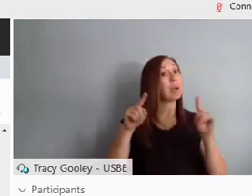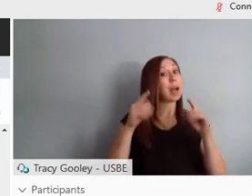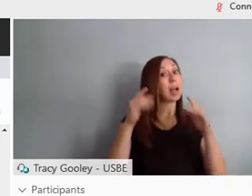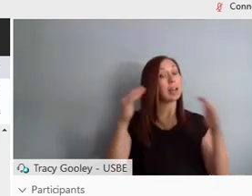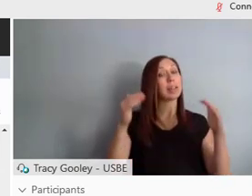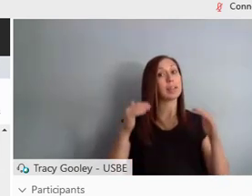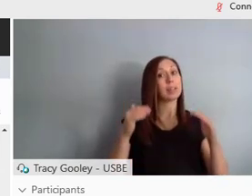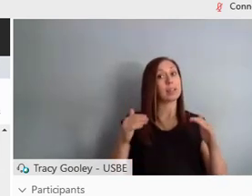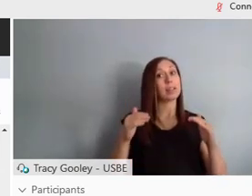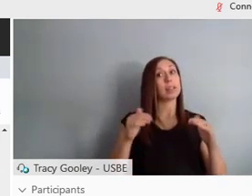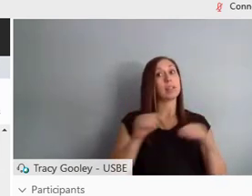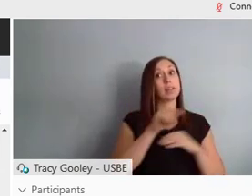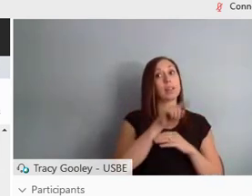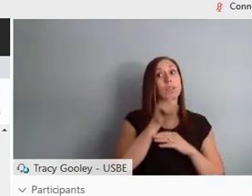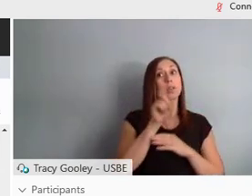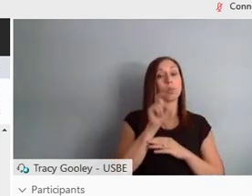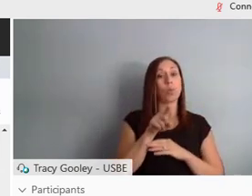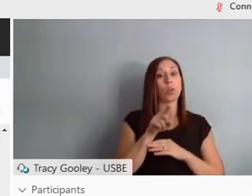question number